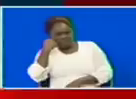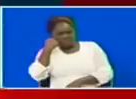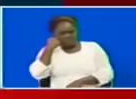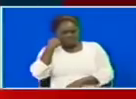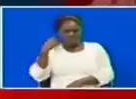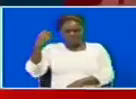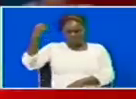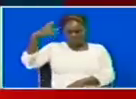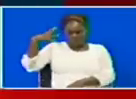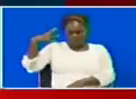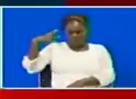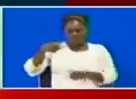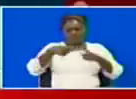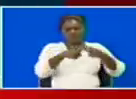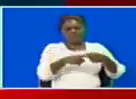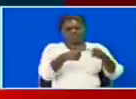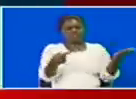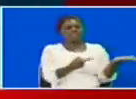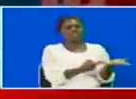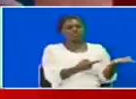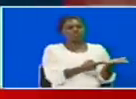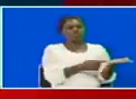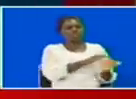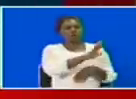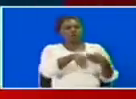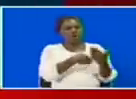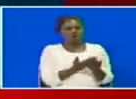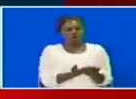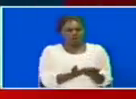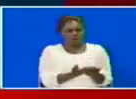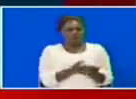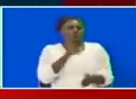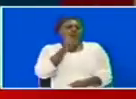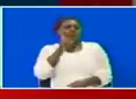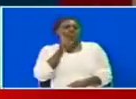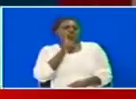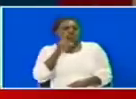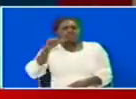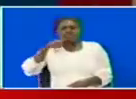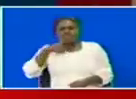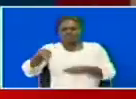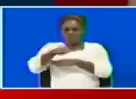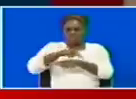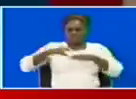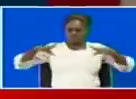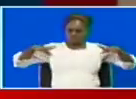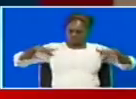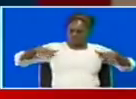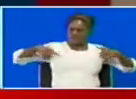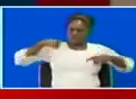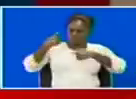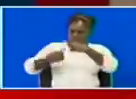energies Industries and Technologies of tomorrow a new national pride will stir our